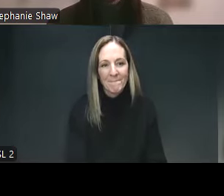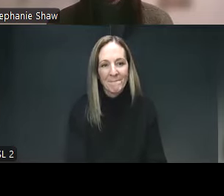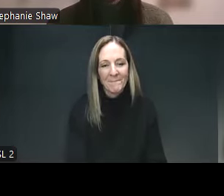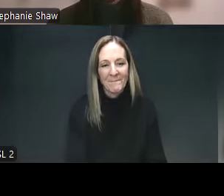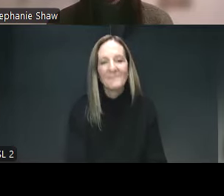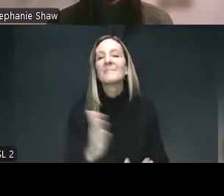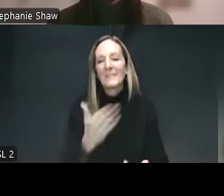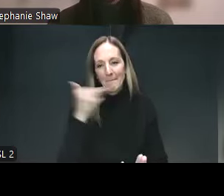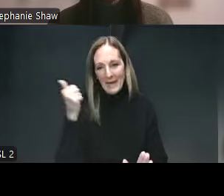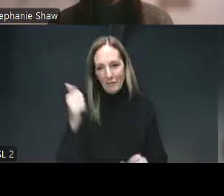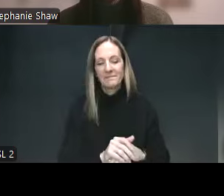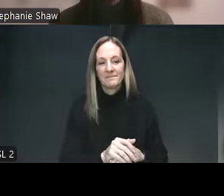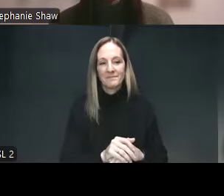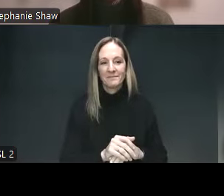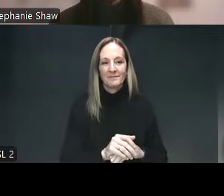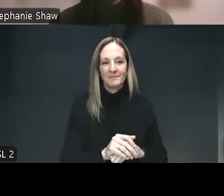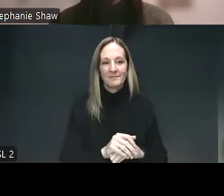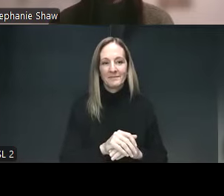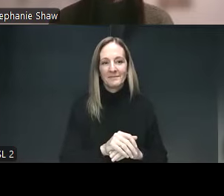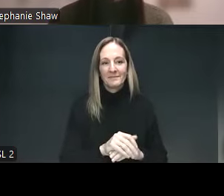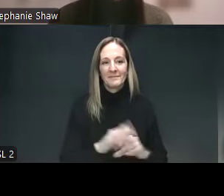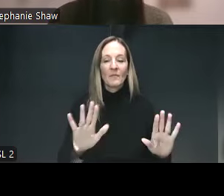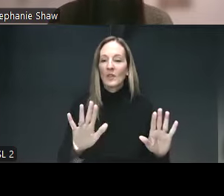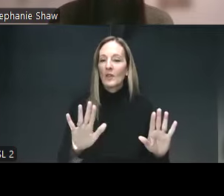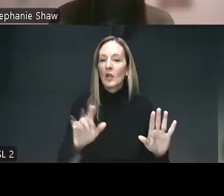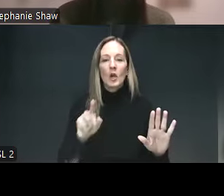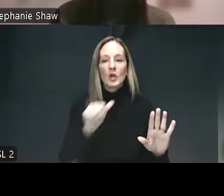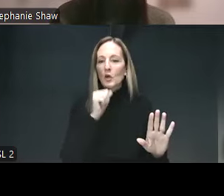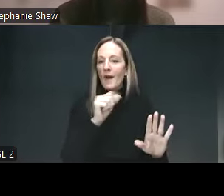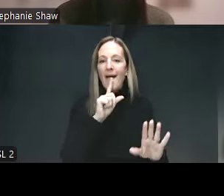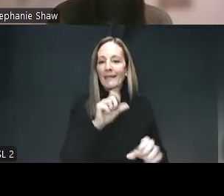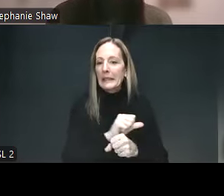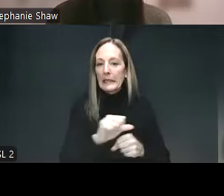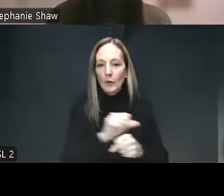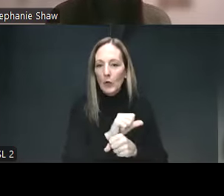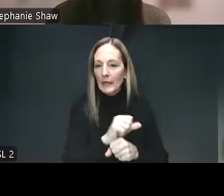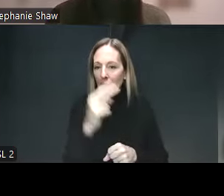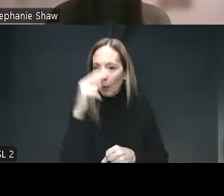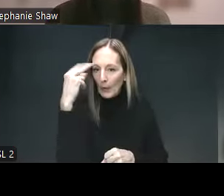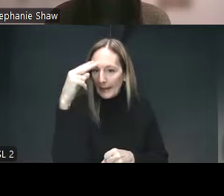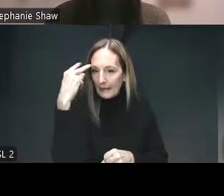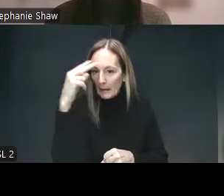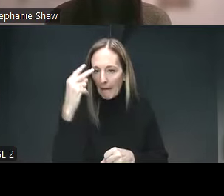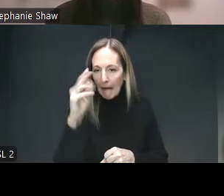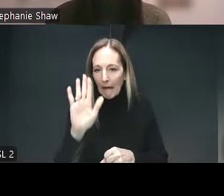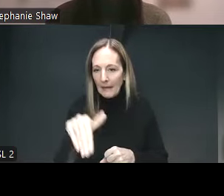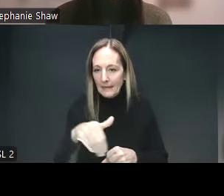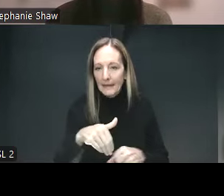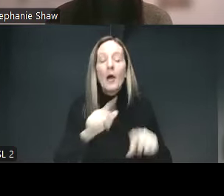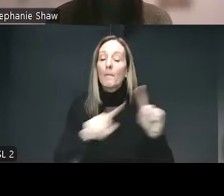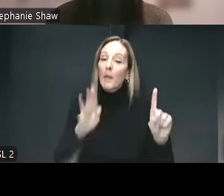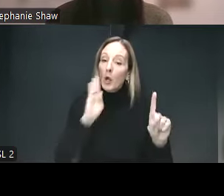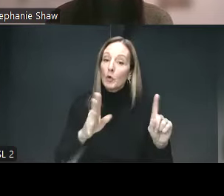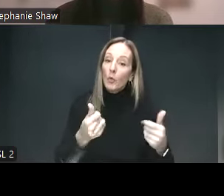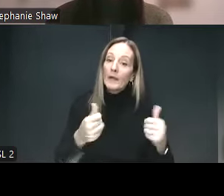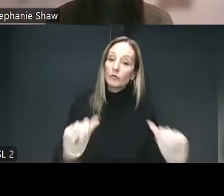That's better. Okay. You're not literally going to read their mind, but you're going to try to